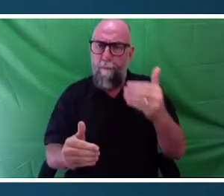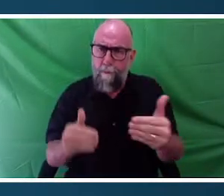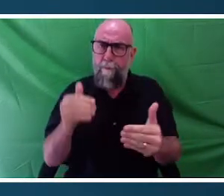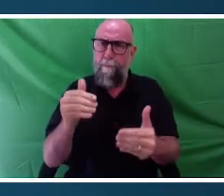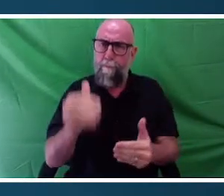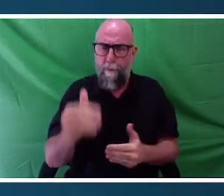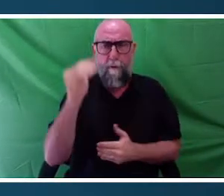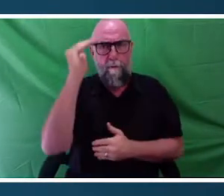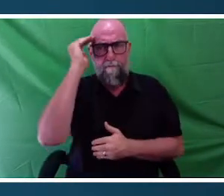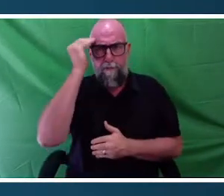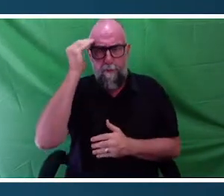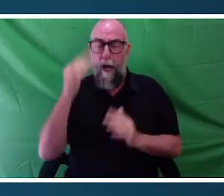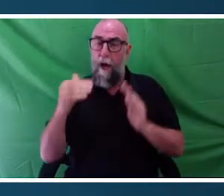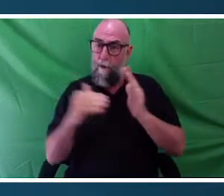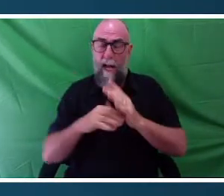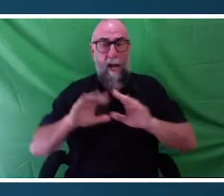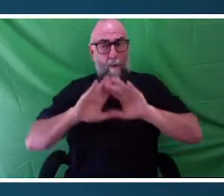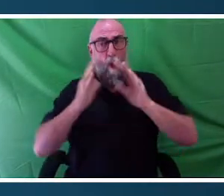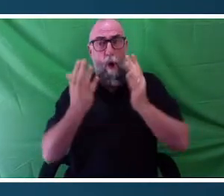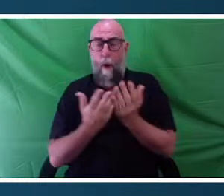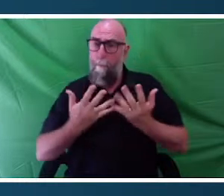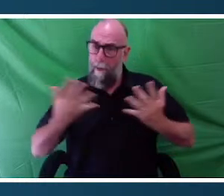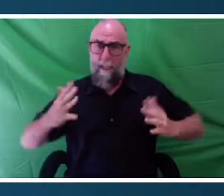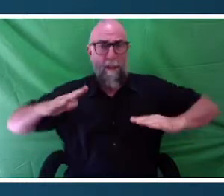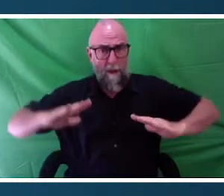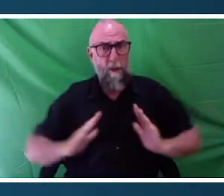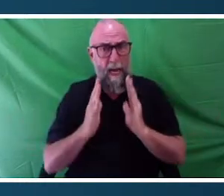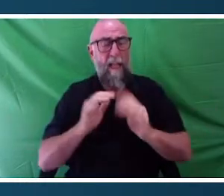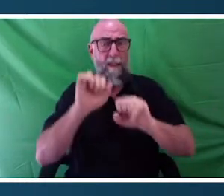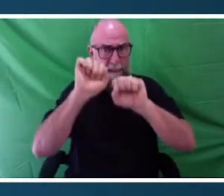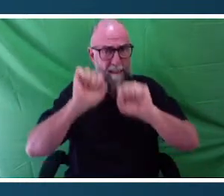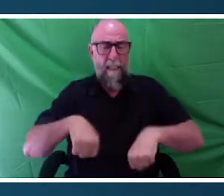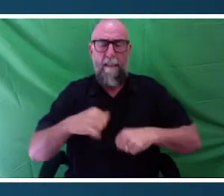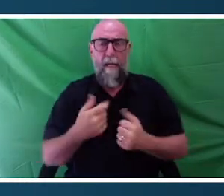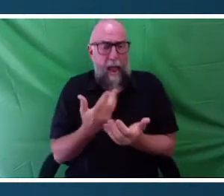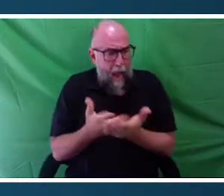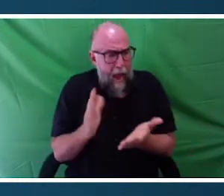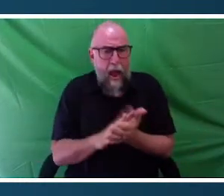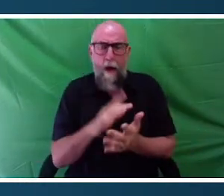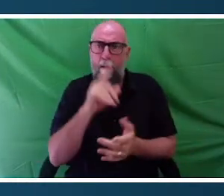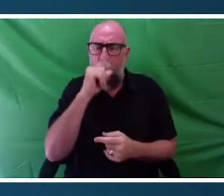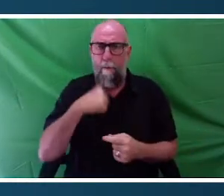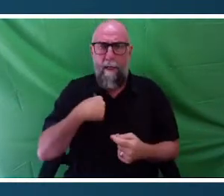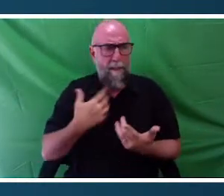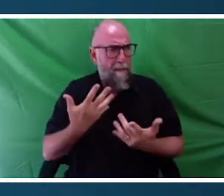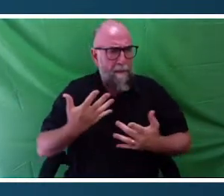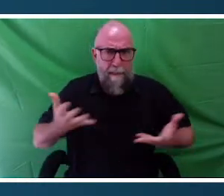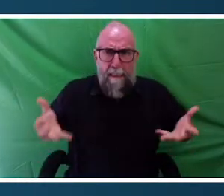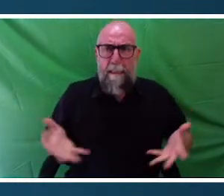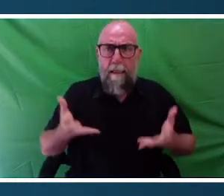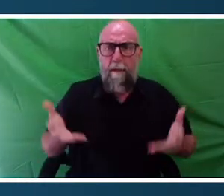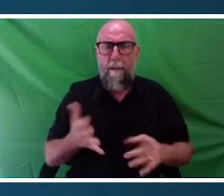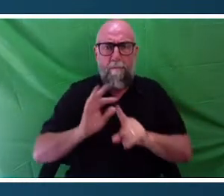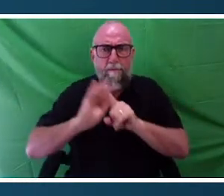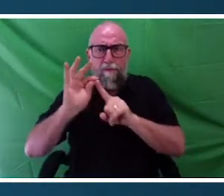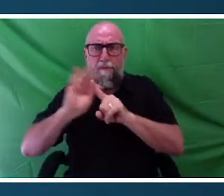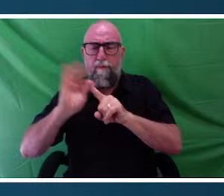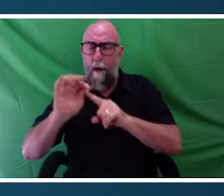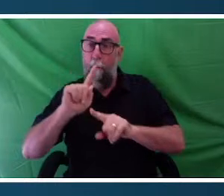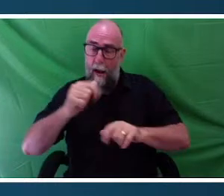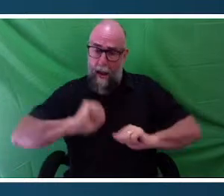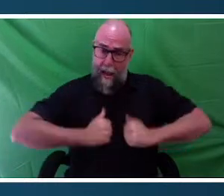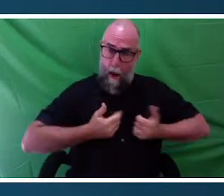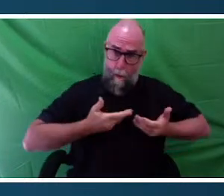question remains: how can we expedite progress and ensure that our actions are both effective